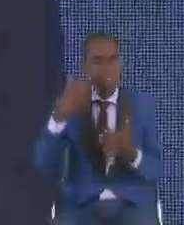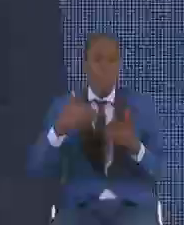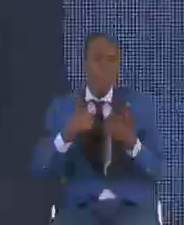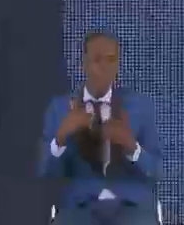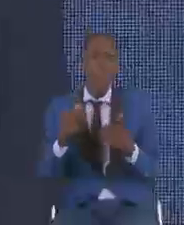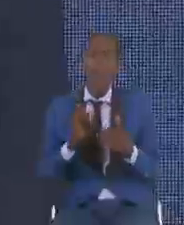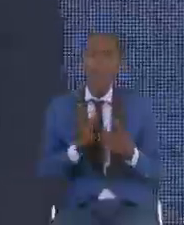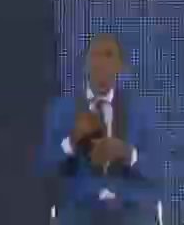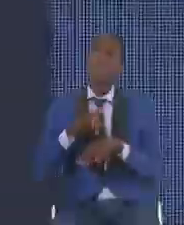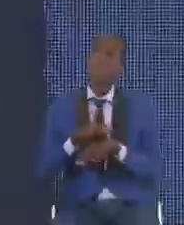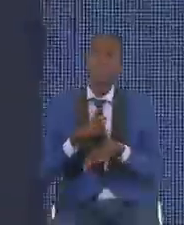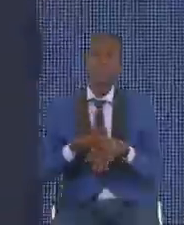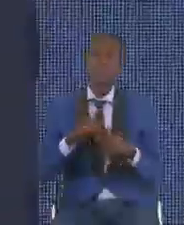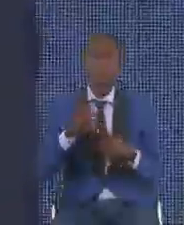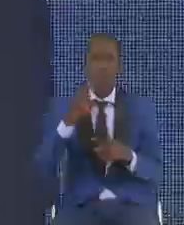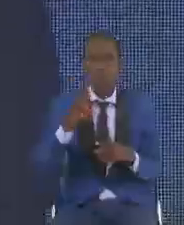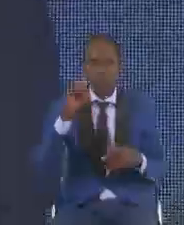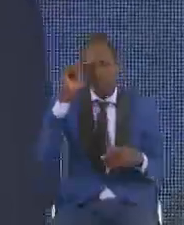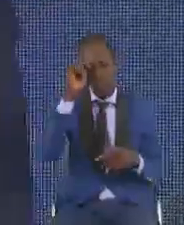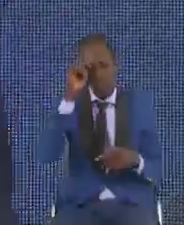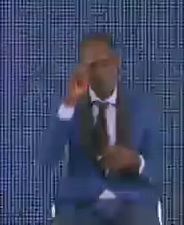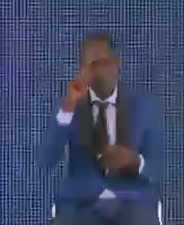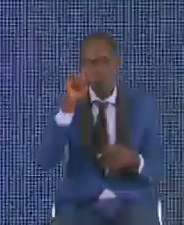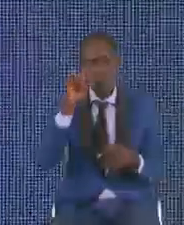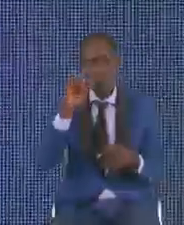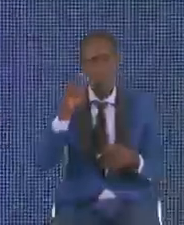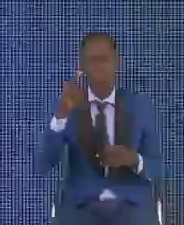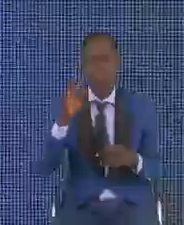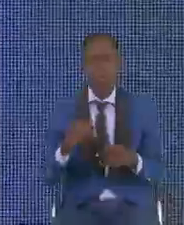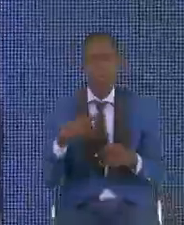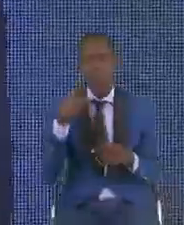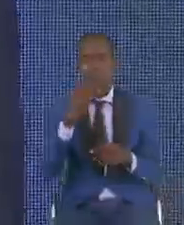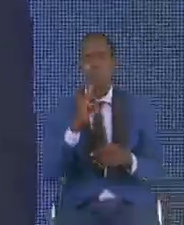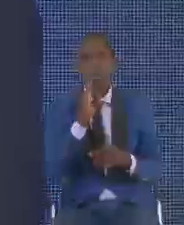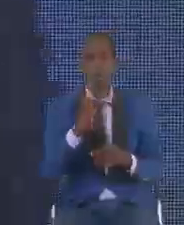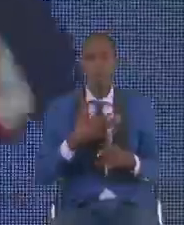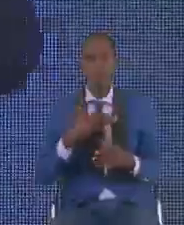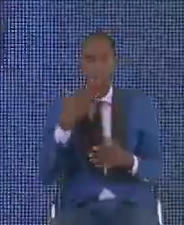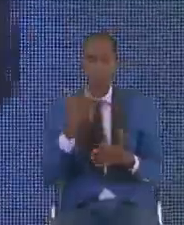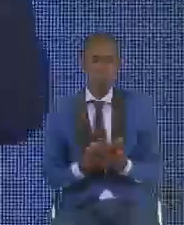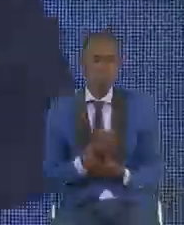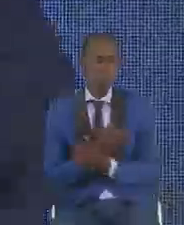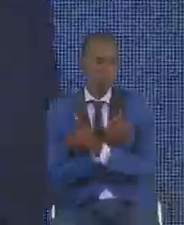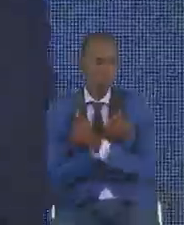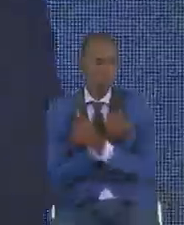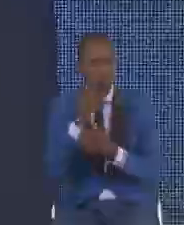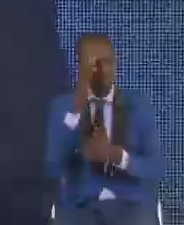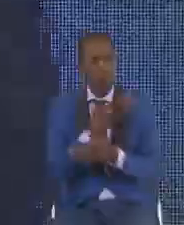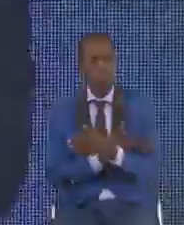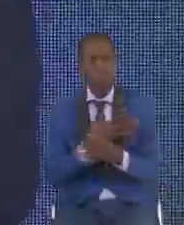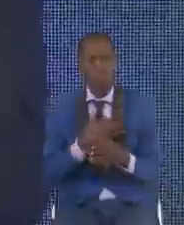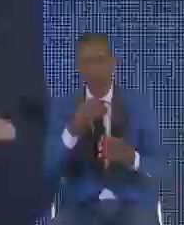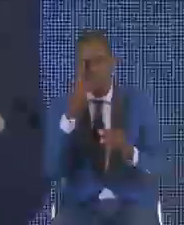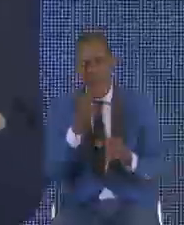sent unto you Timothy, who is my beloved son and faithful in the